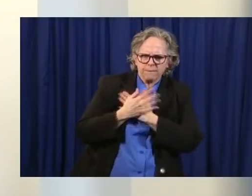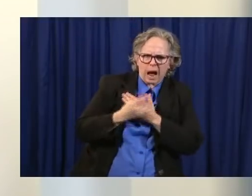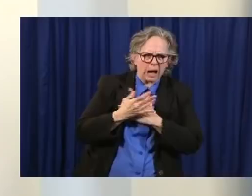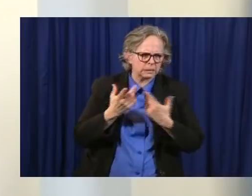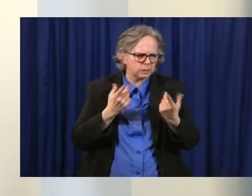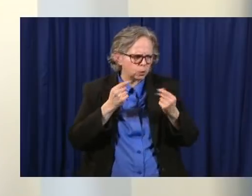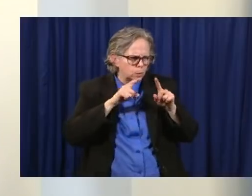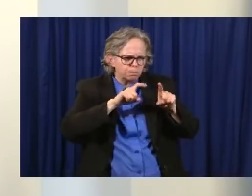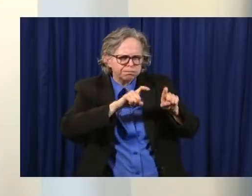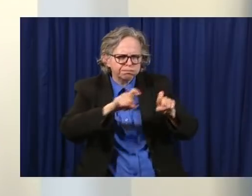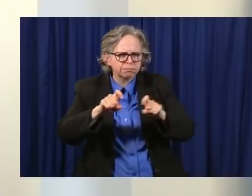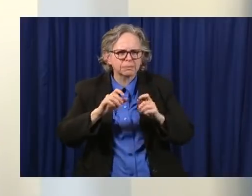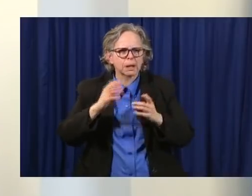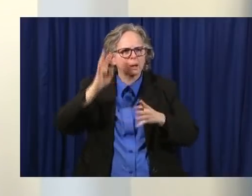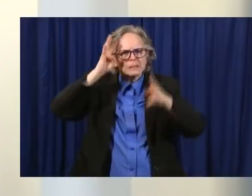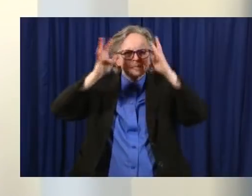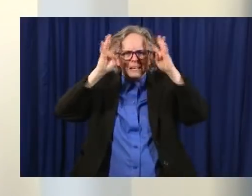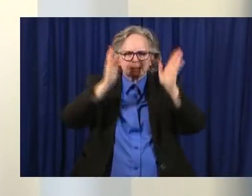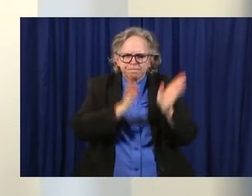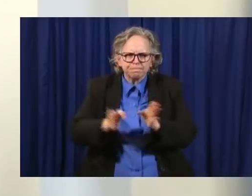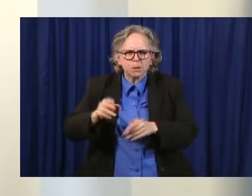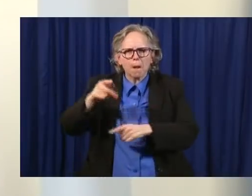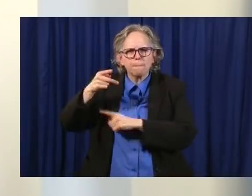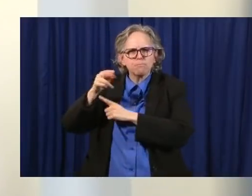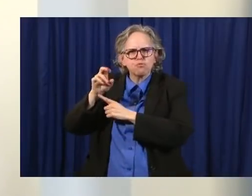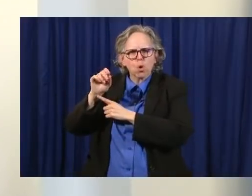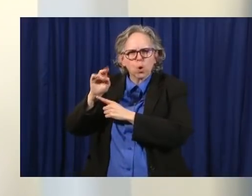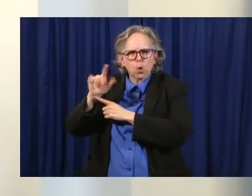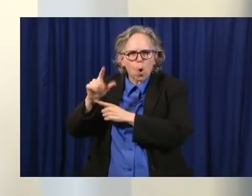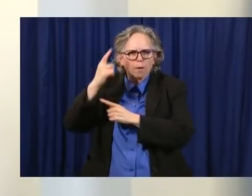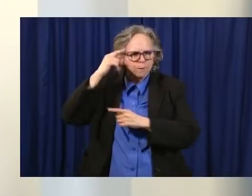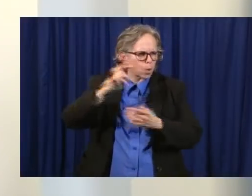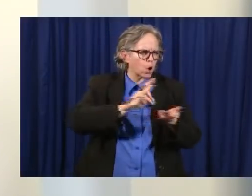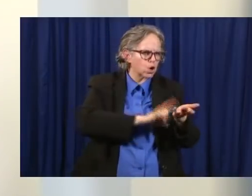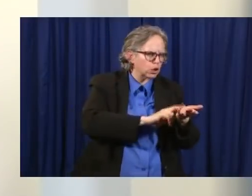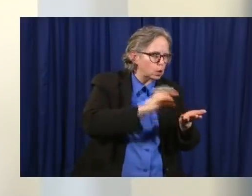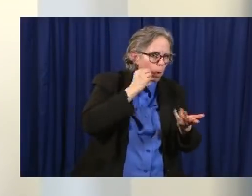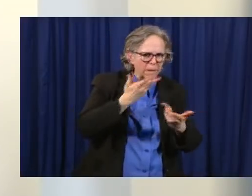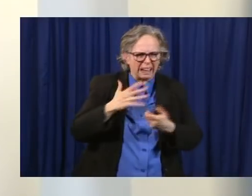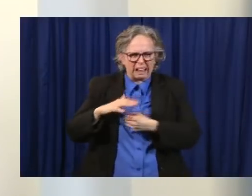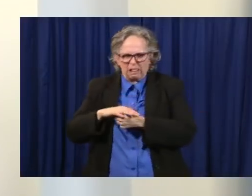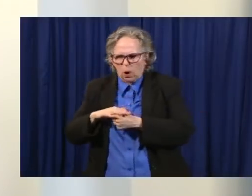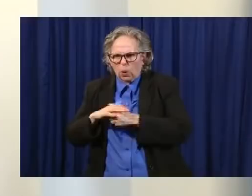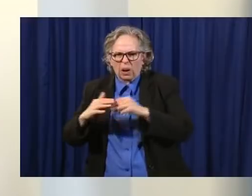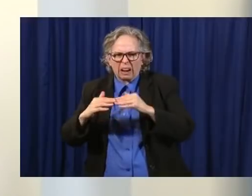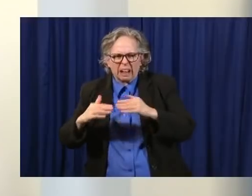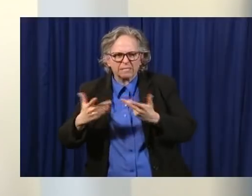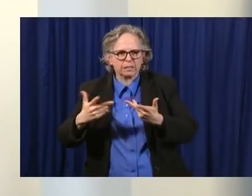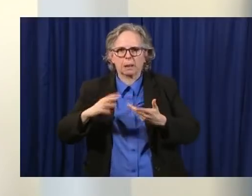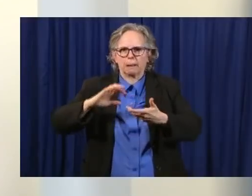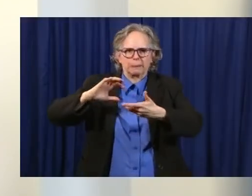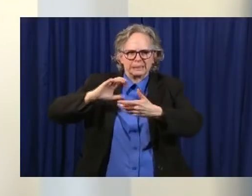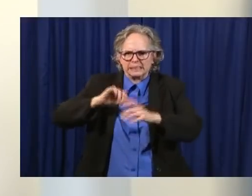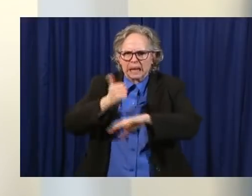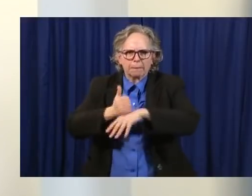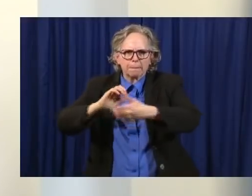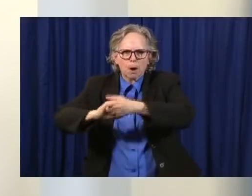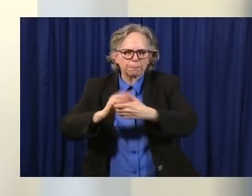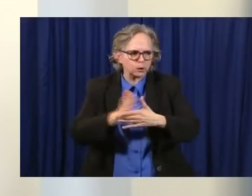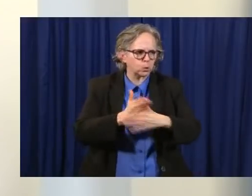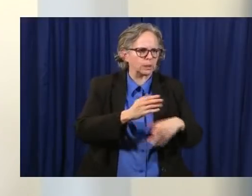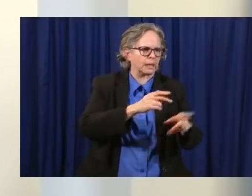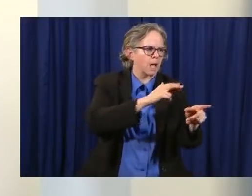at the local level. Our local health departments and our hospitals have made new partnerships to help nursing homes. We have strike teams